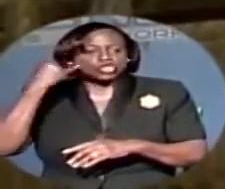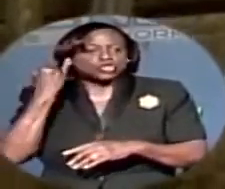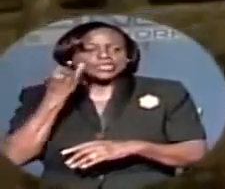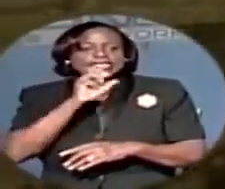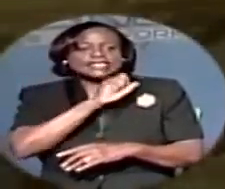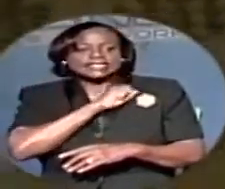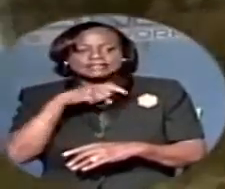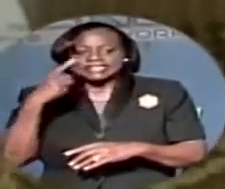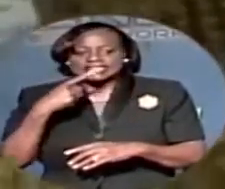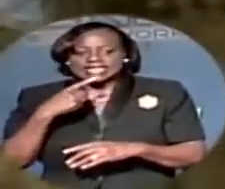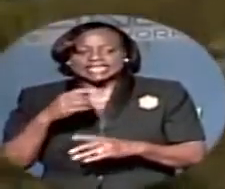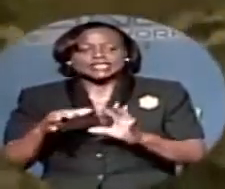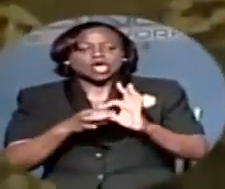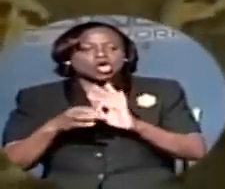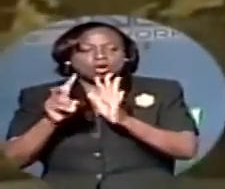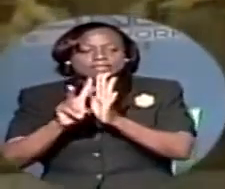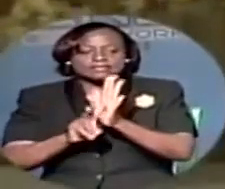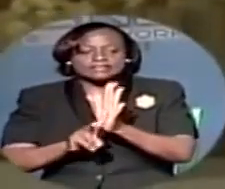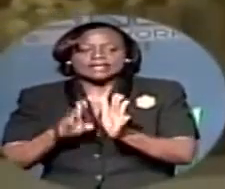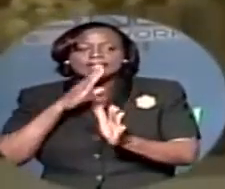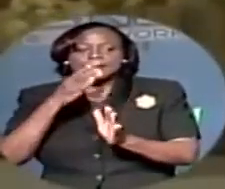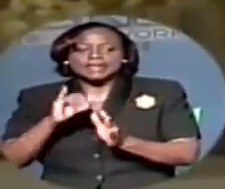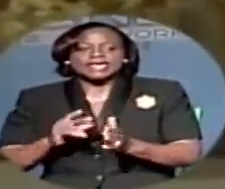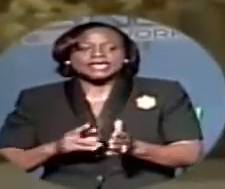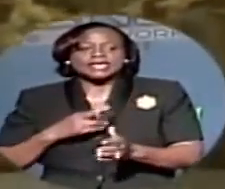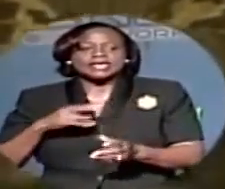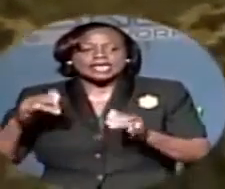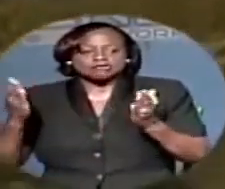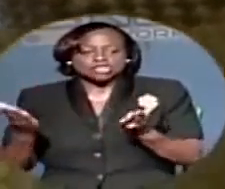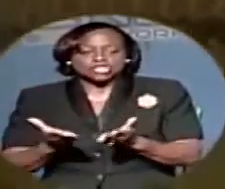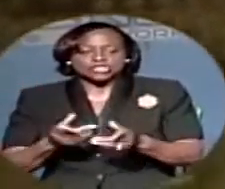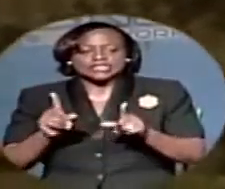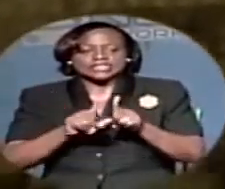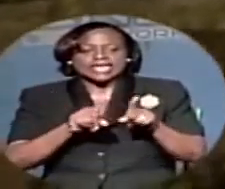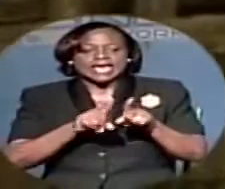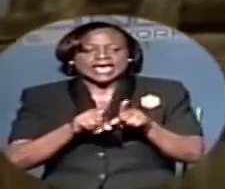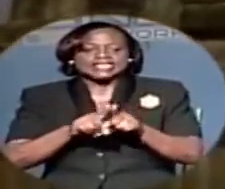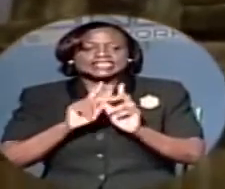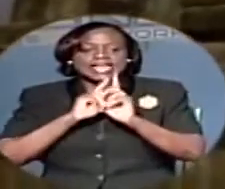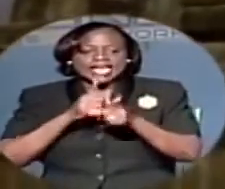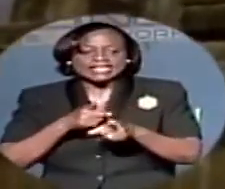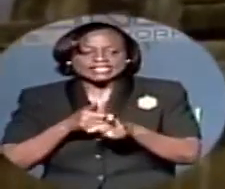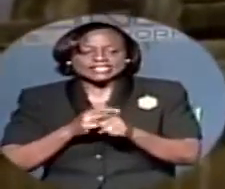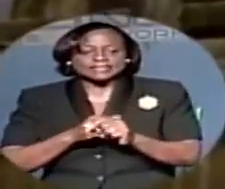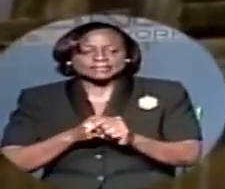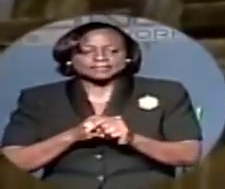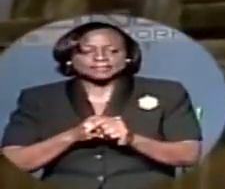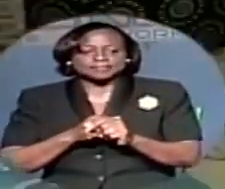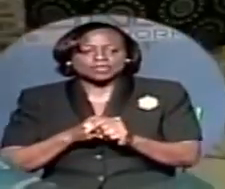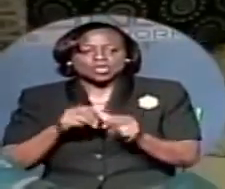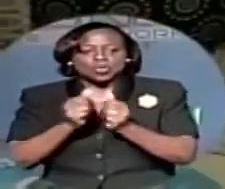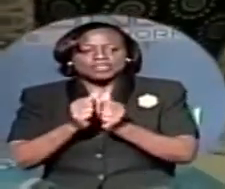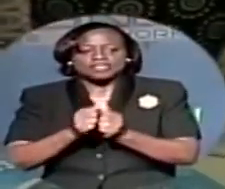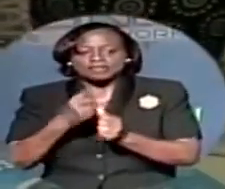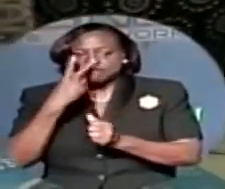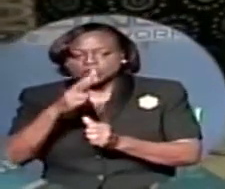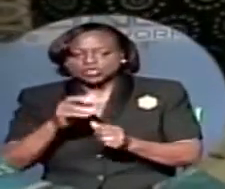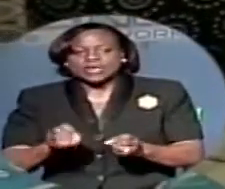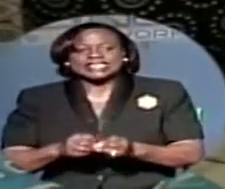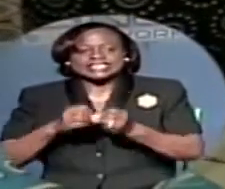says cooperatives are being introduced as an answer to the agribusiness sector in the country, with a view to expanding the